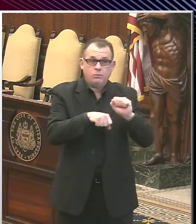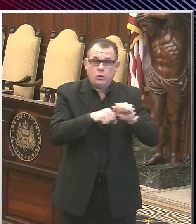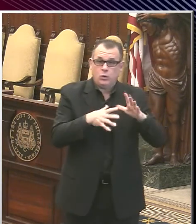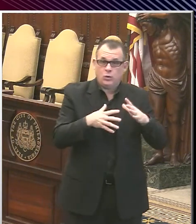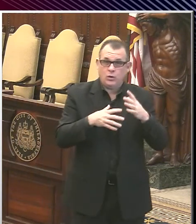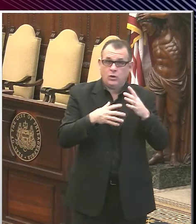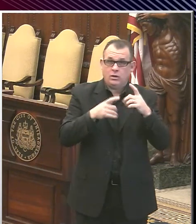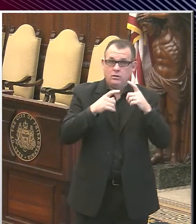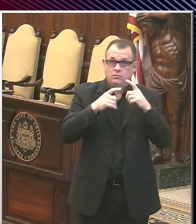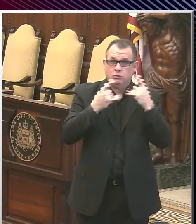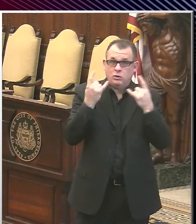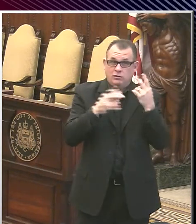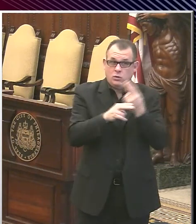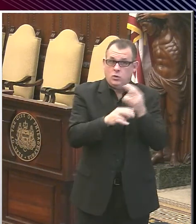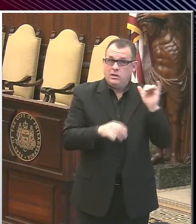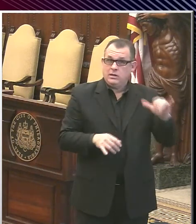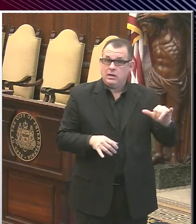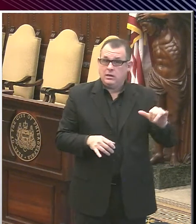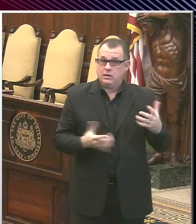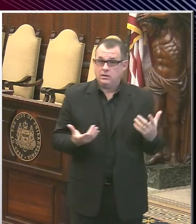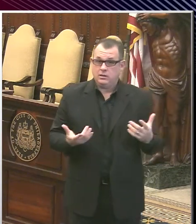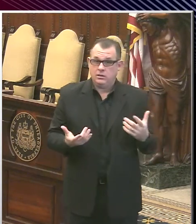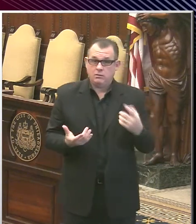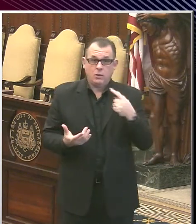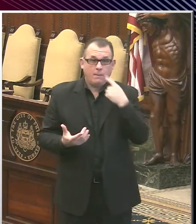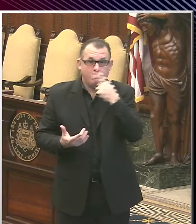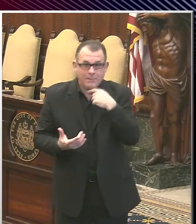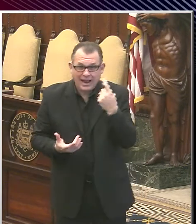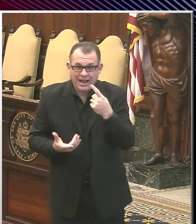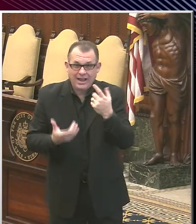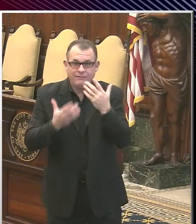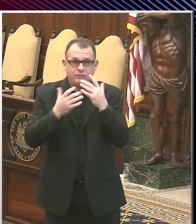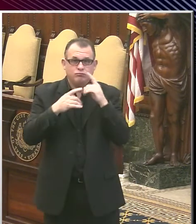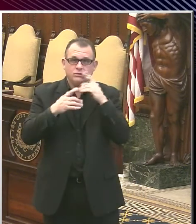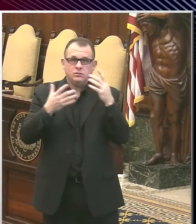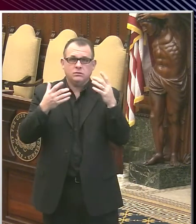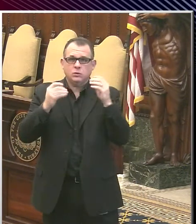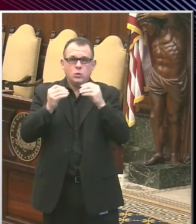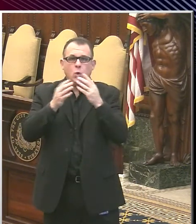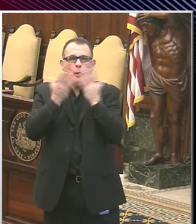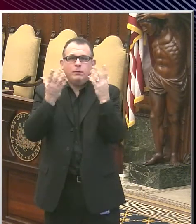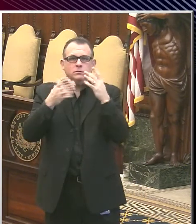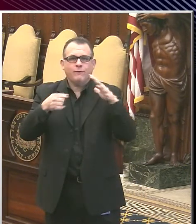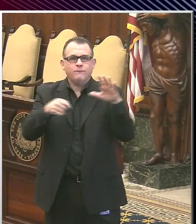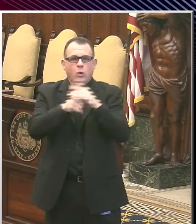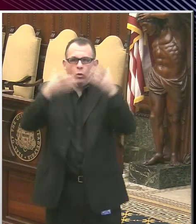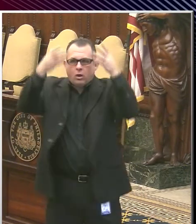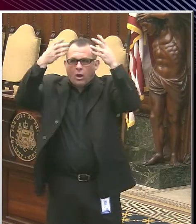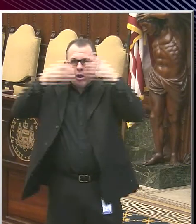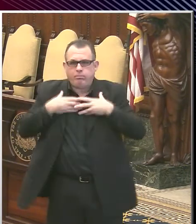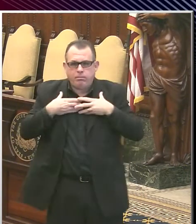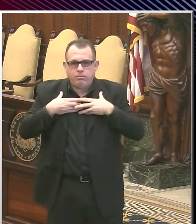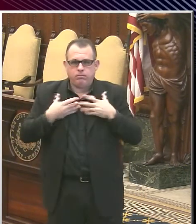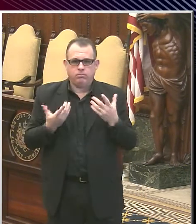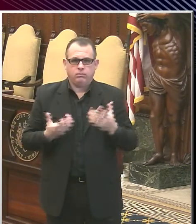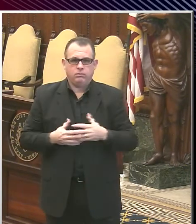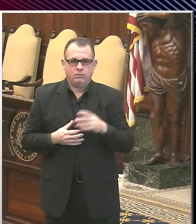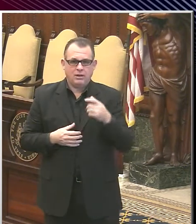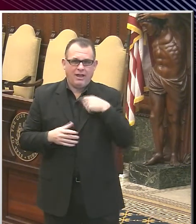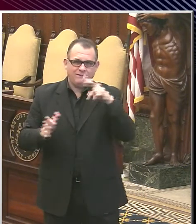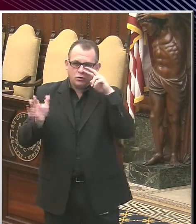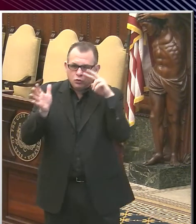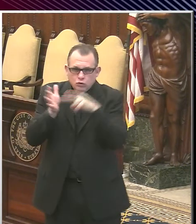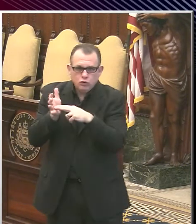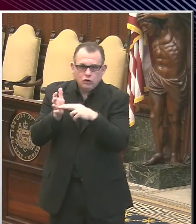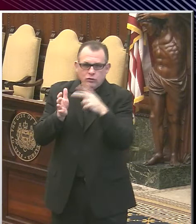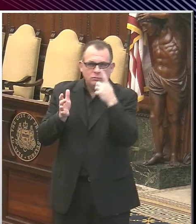employees or by themselves, that it covers them out? It does cover them out. There's no opening around the underneath. Yeah, we'd have to